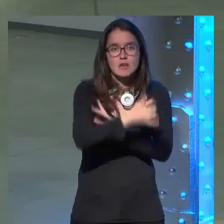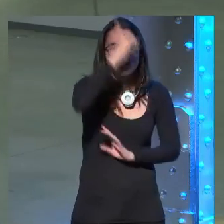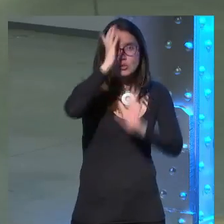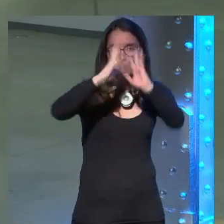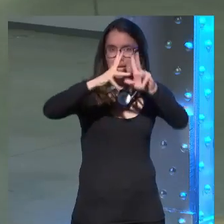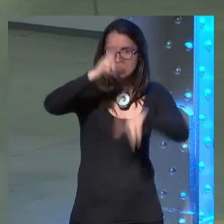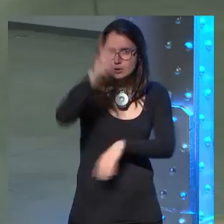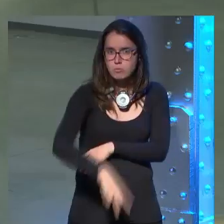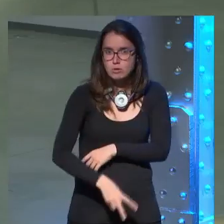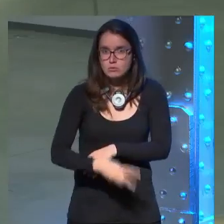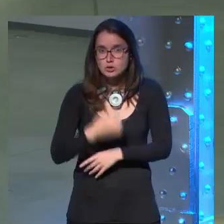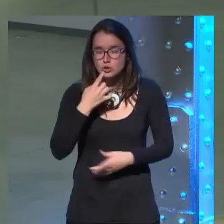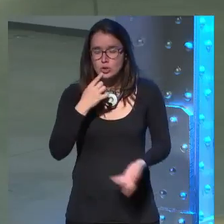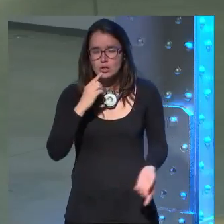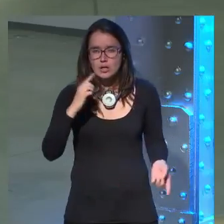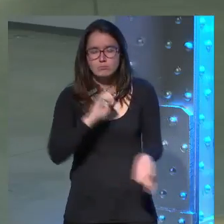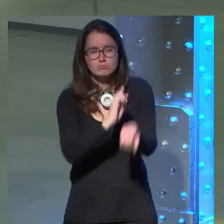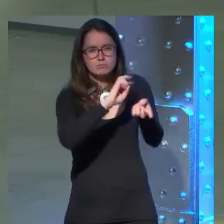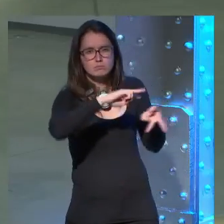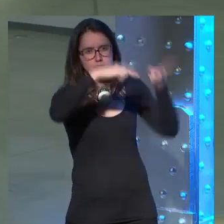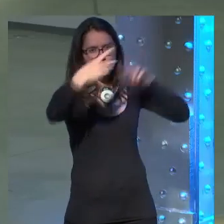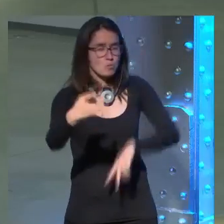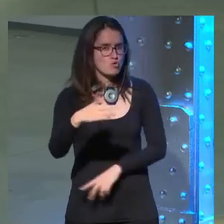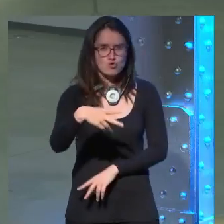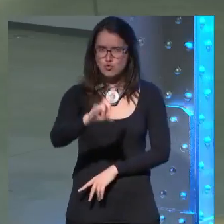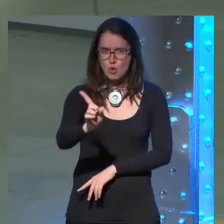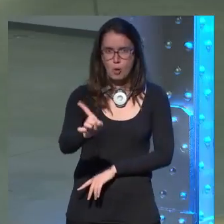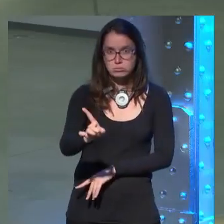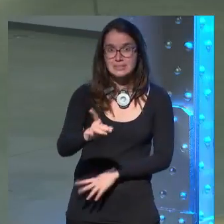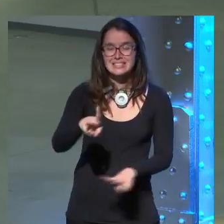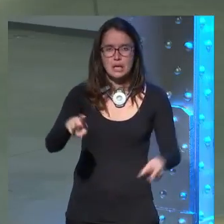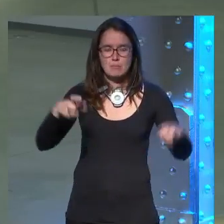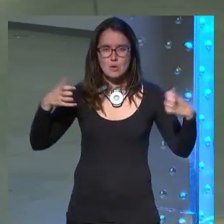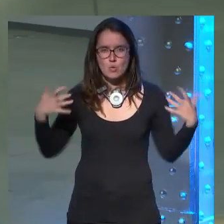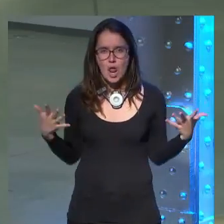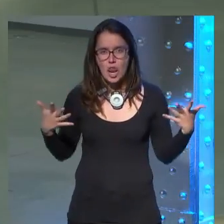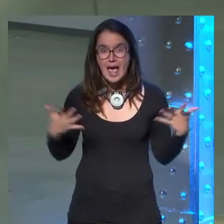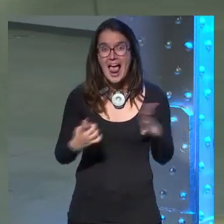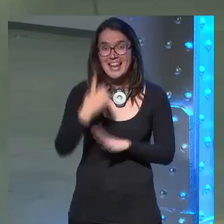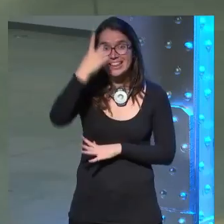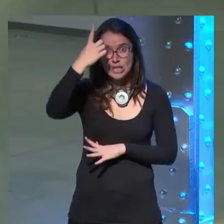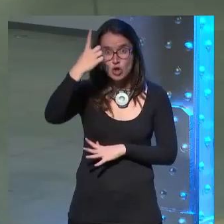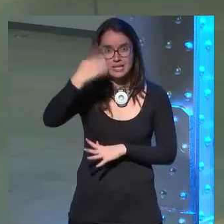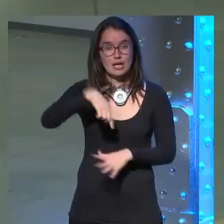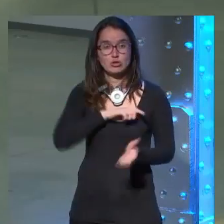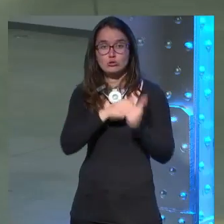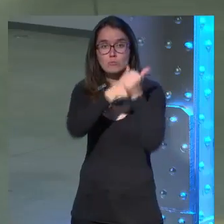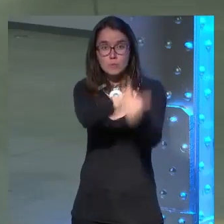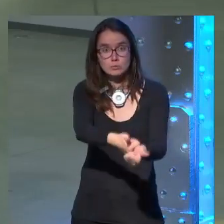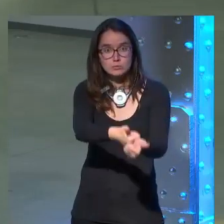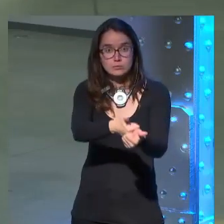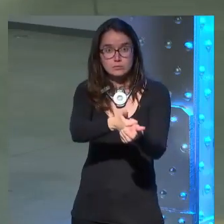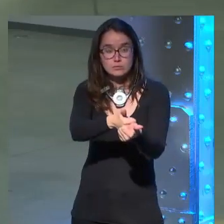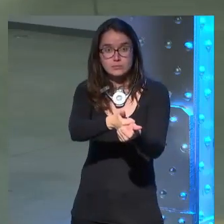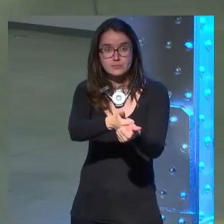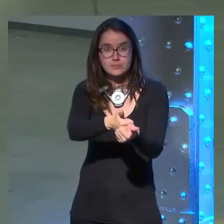would reverse this. I would say, no. The point is that the God you're all after is mathematics. Mathematics is